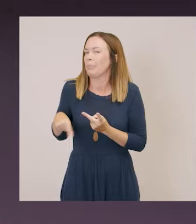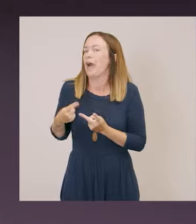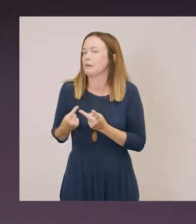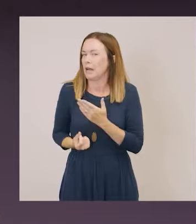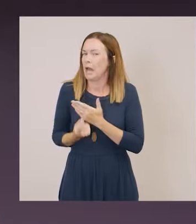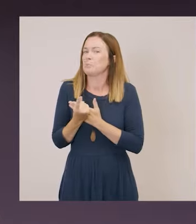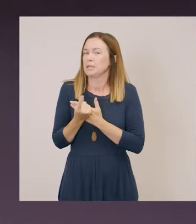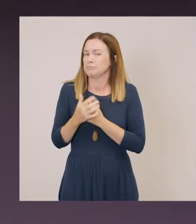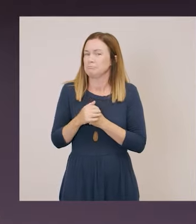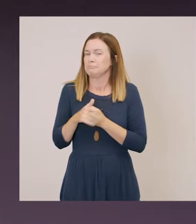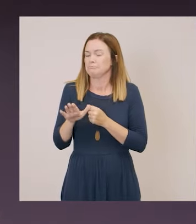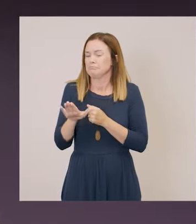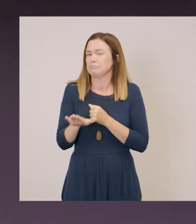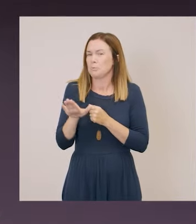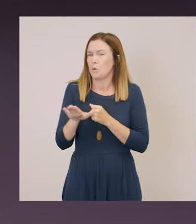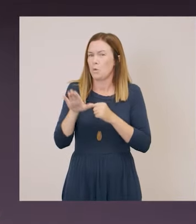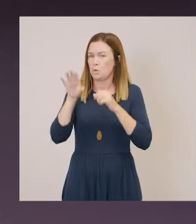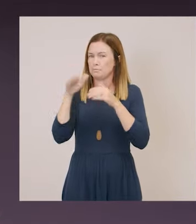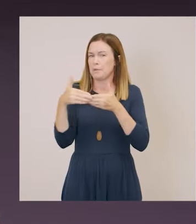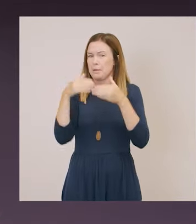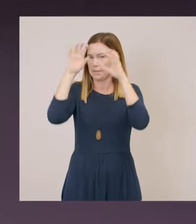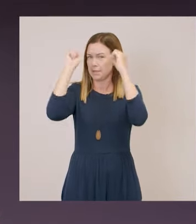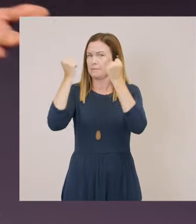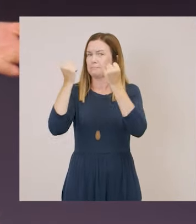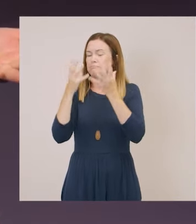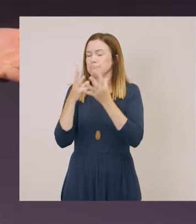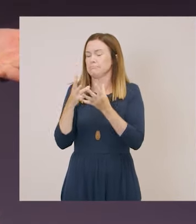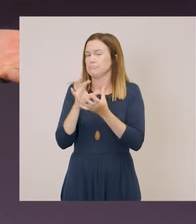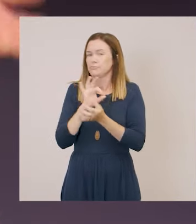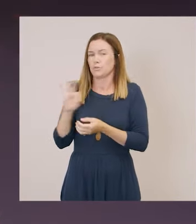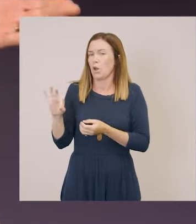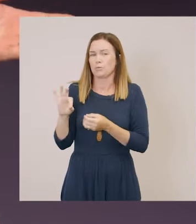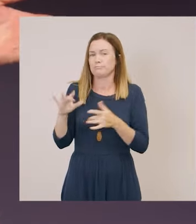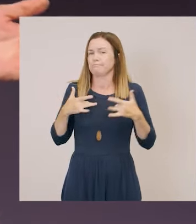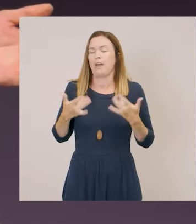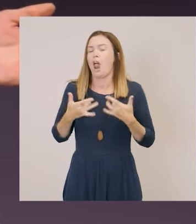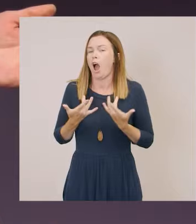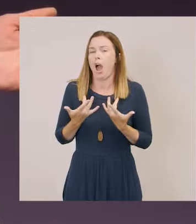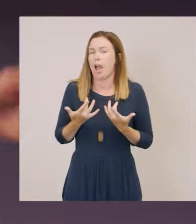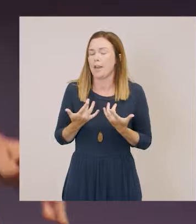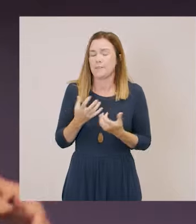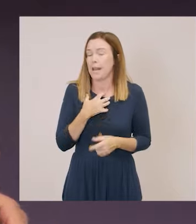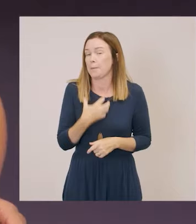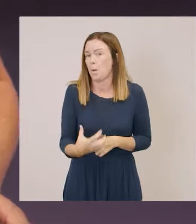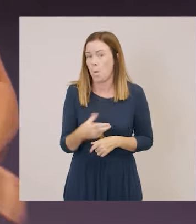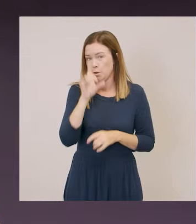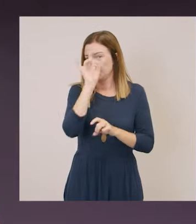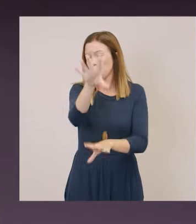happened and the little calf is no longer with us, but I'll leave it up to you to work out what you think happened.